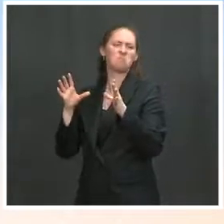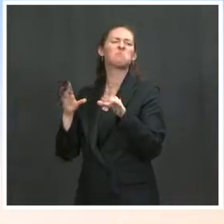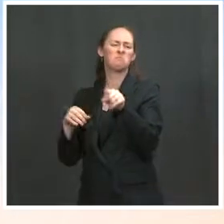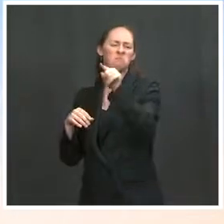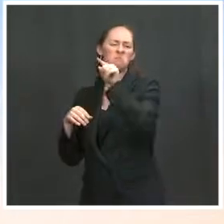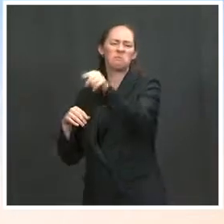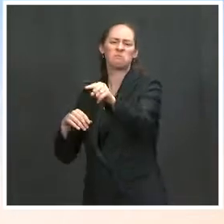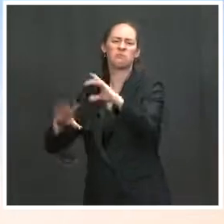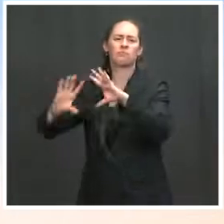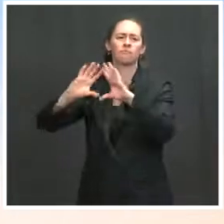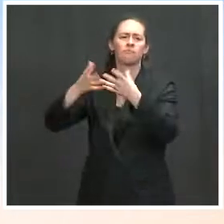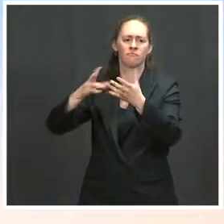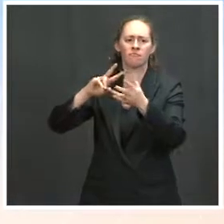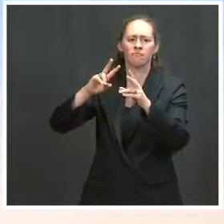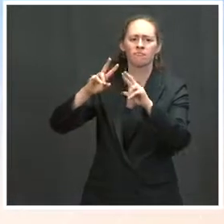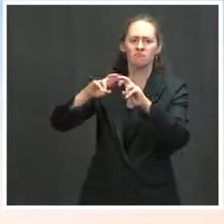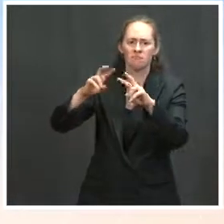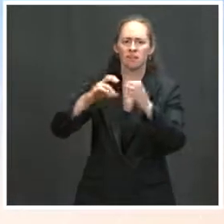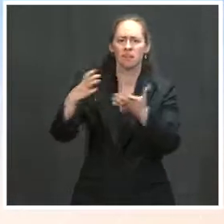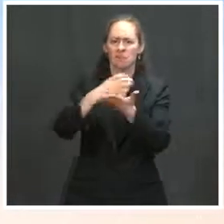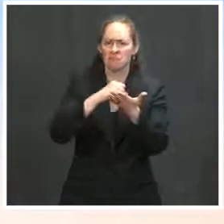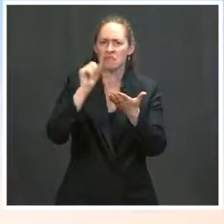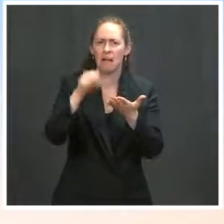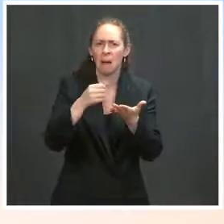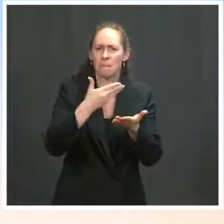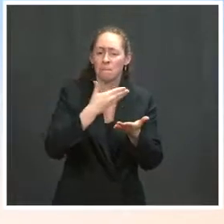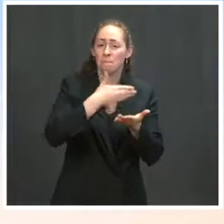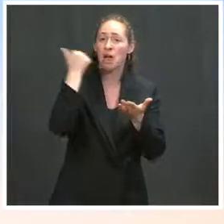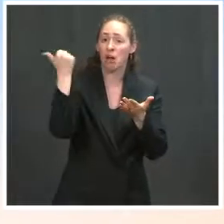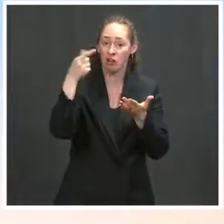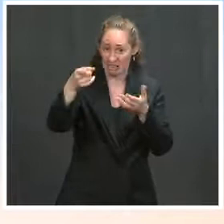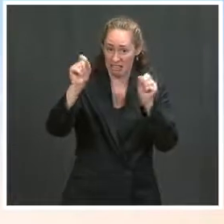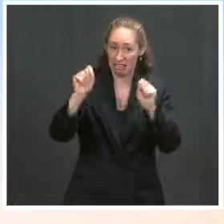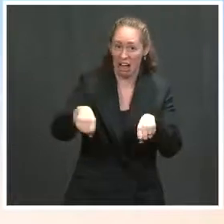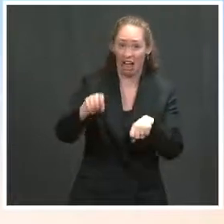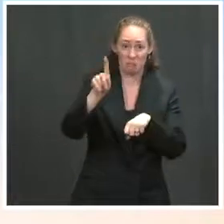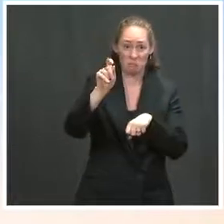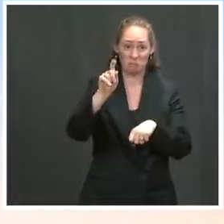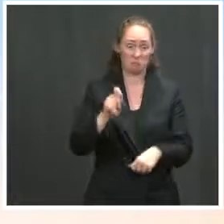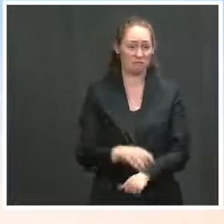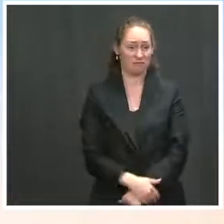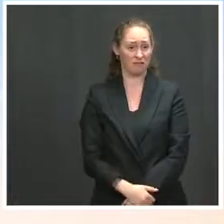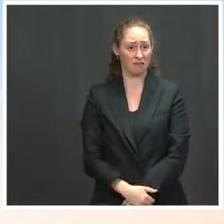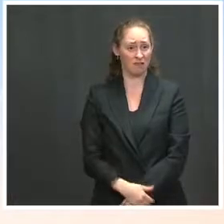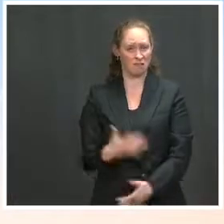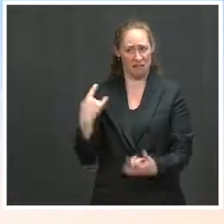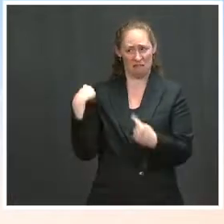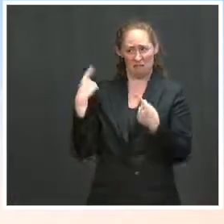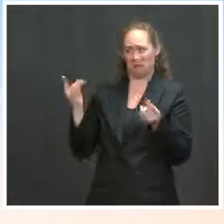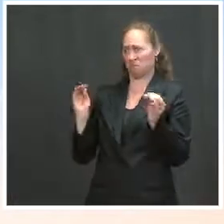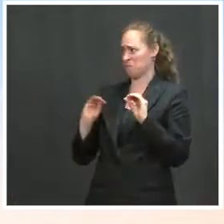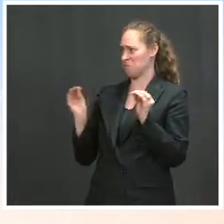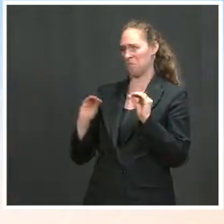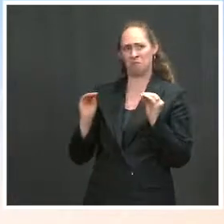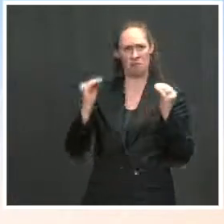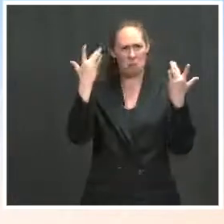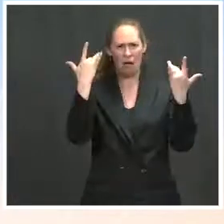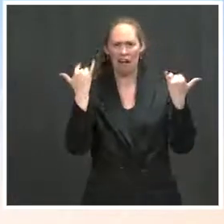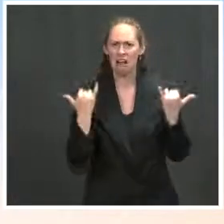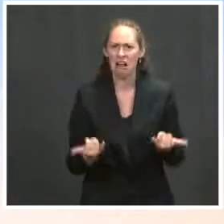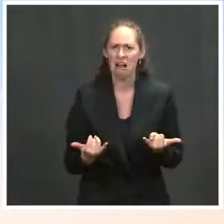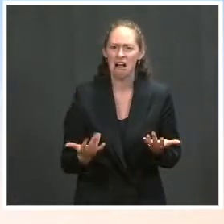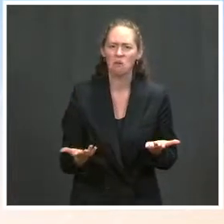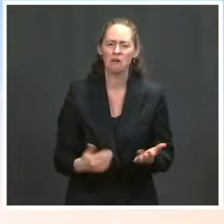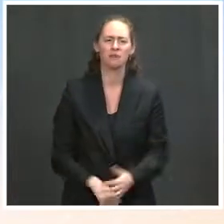next 90 days, given it's been working on this for the better part of the past year? Well, he asked him to again, double down, as you